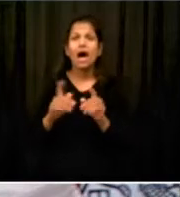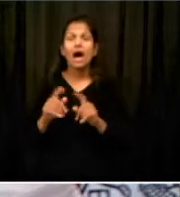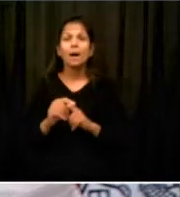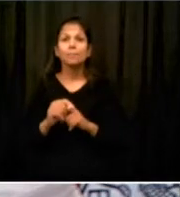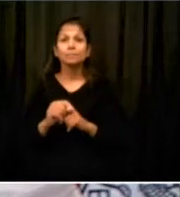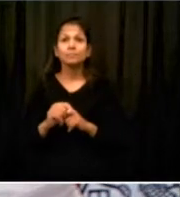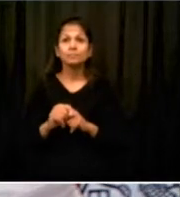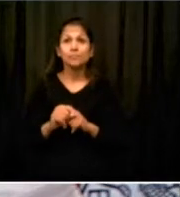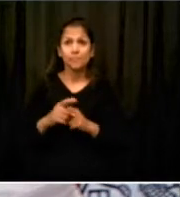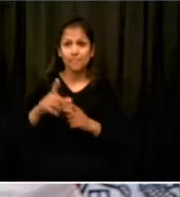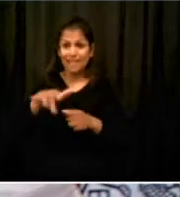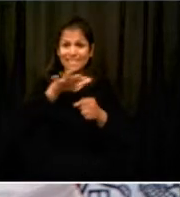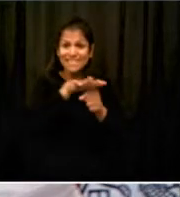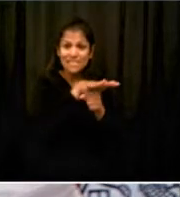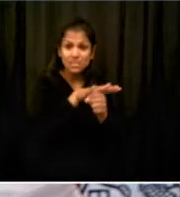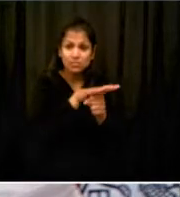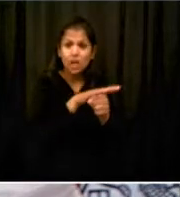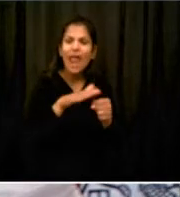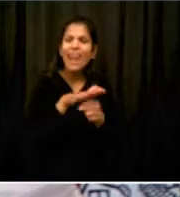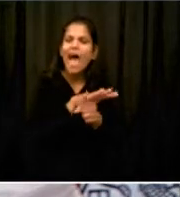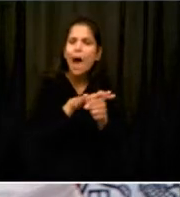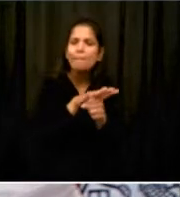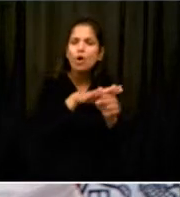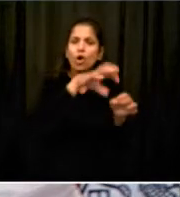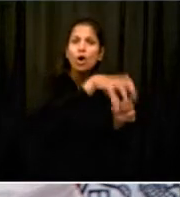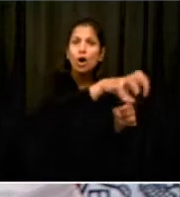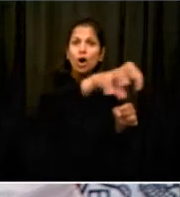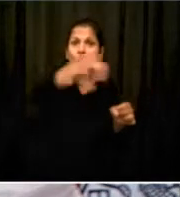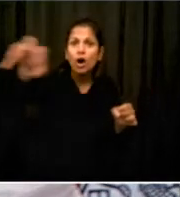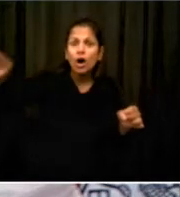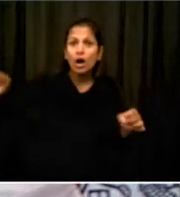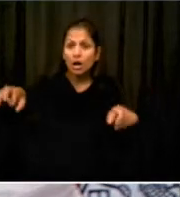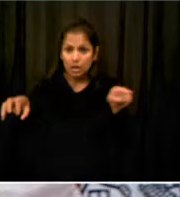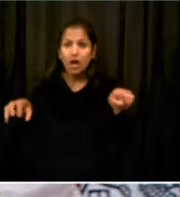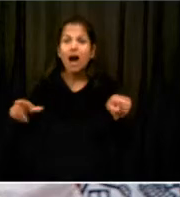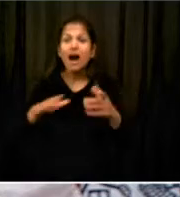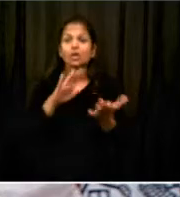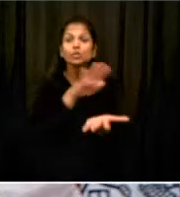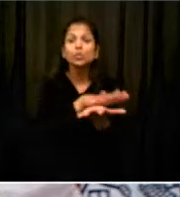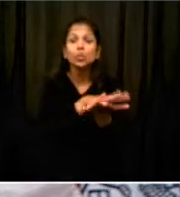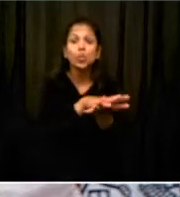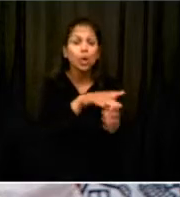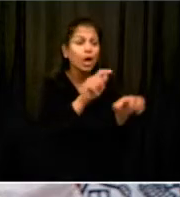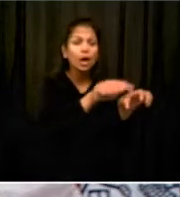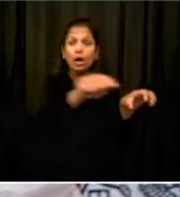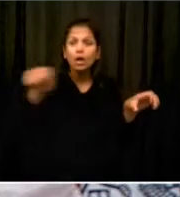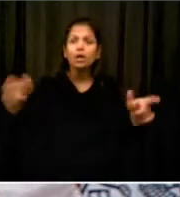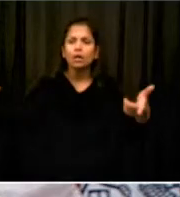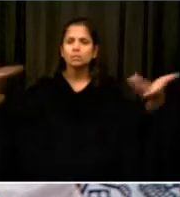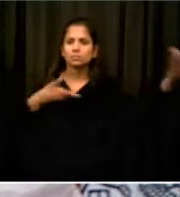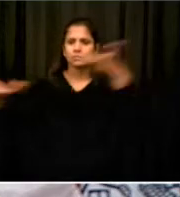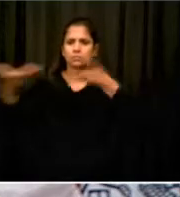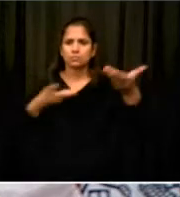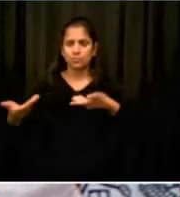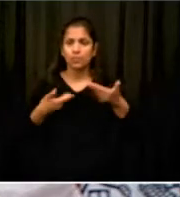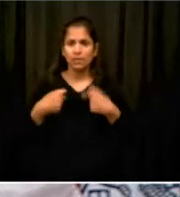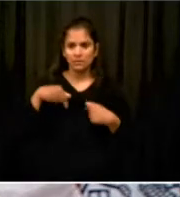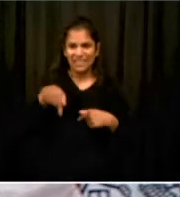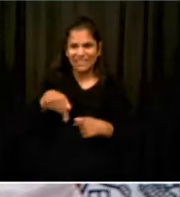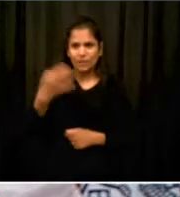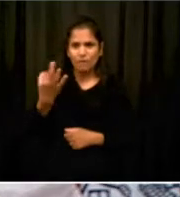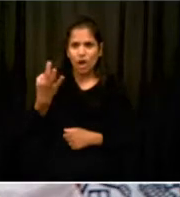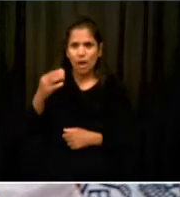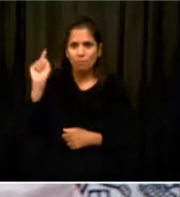their specific schedules in about 2 weeks or so everyone knows exactly what they're dealing with, has time to make